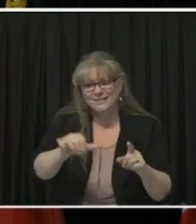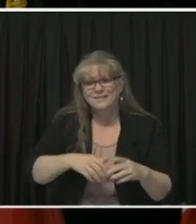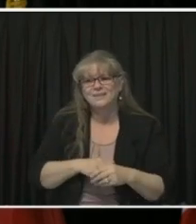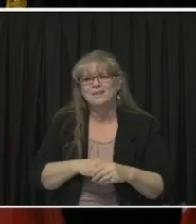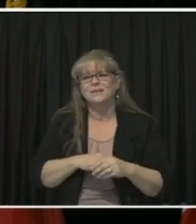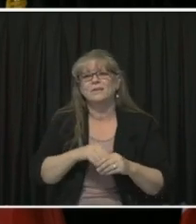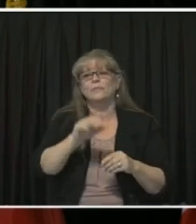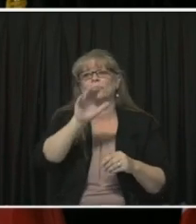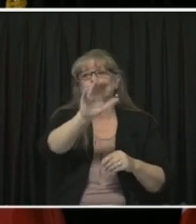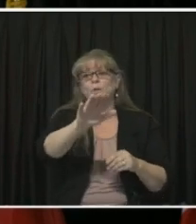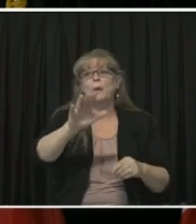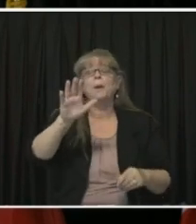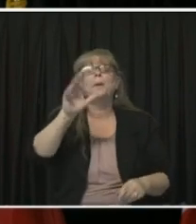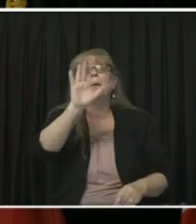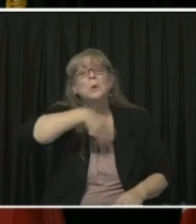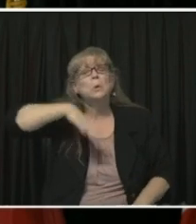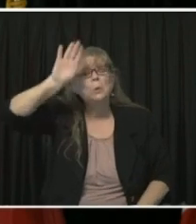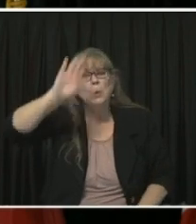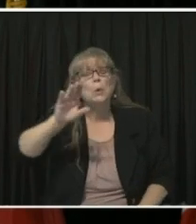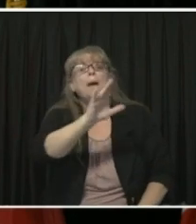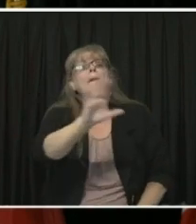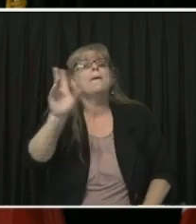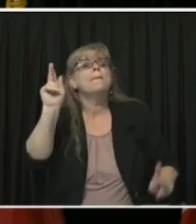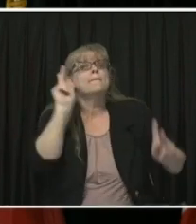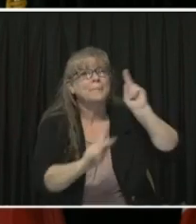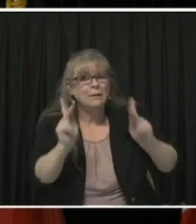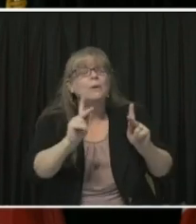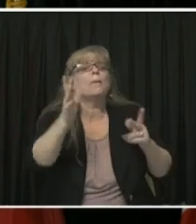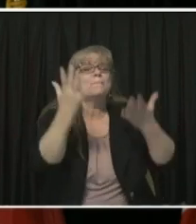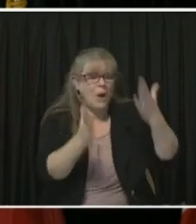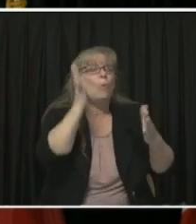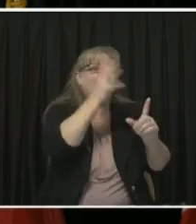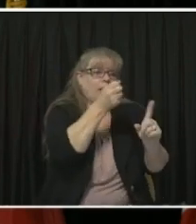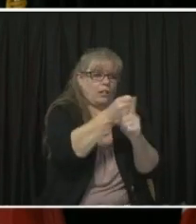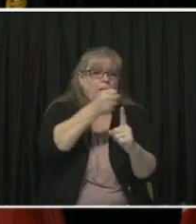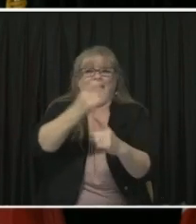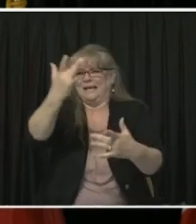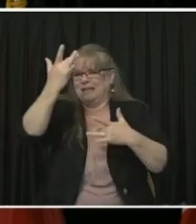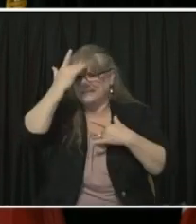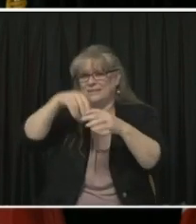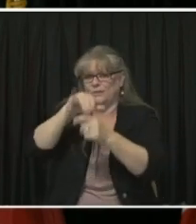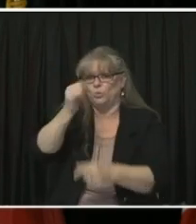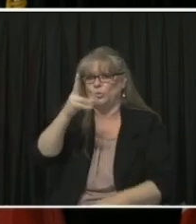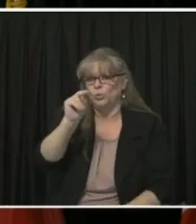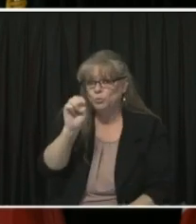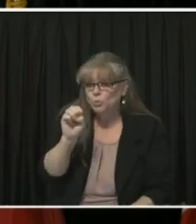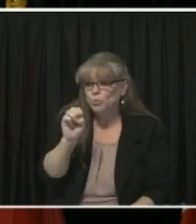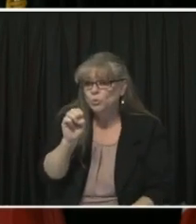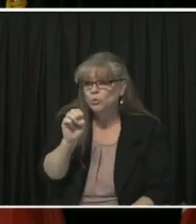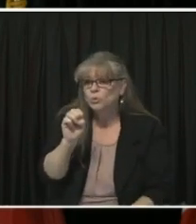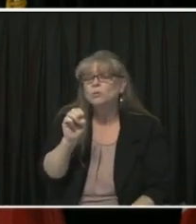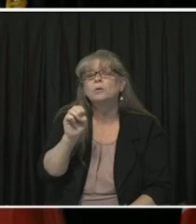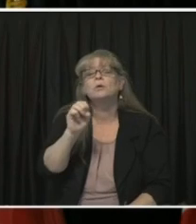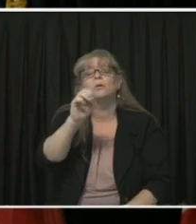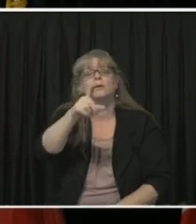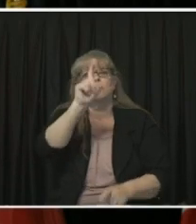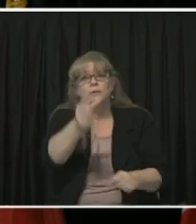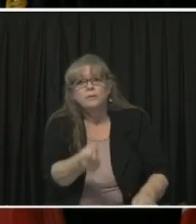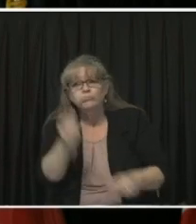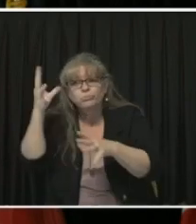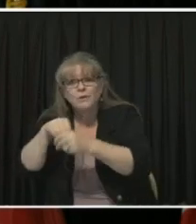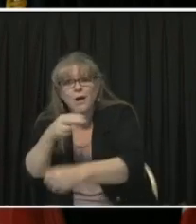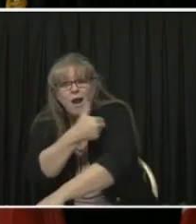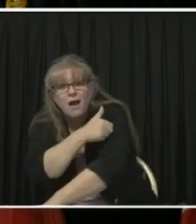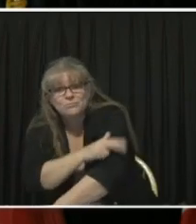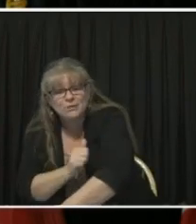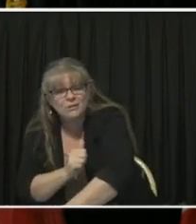July. People will, across the country, across the world, and some will be hospitalized and some won't make it. But at least we can make sure that we